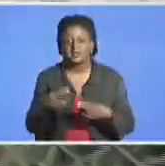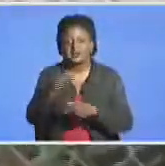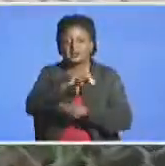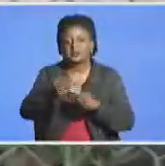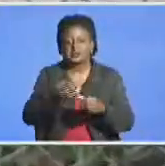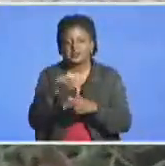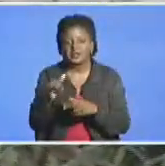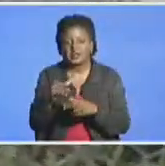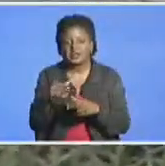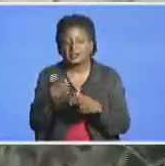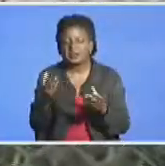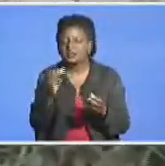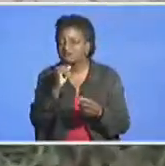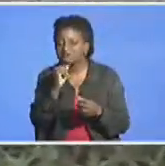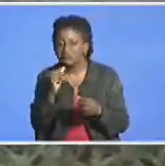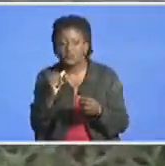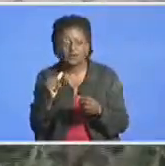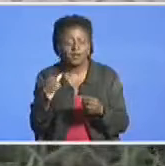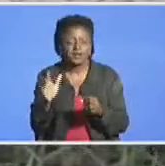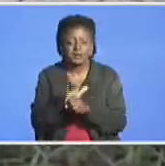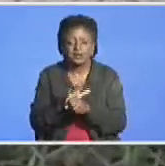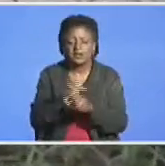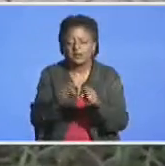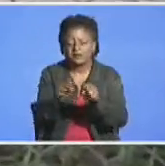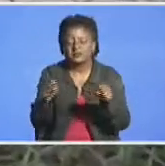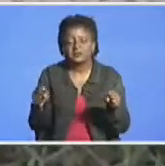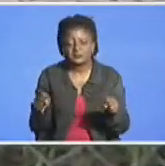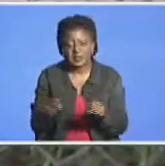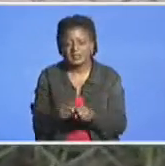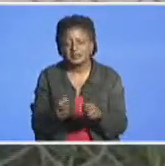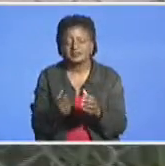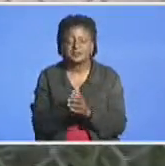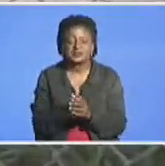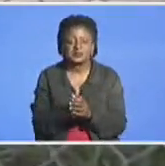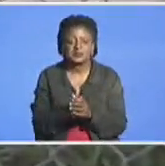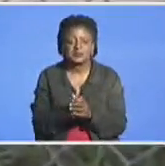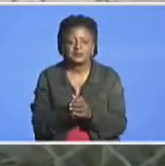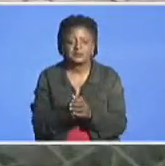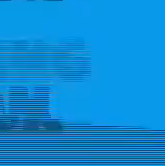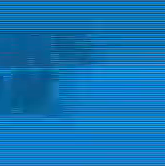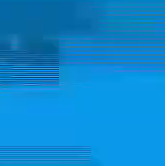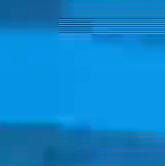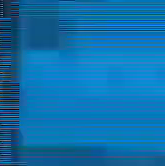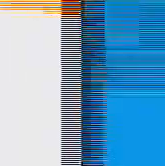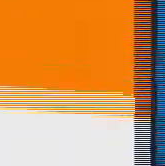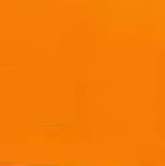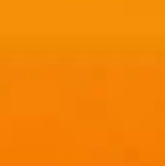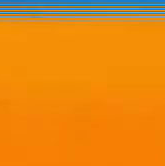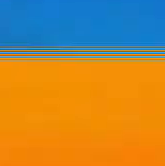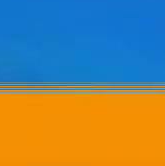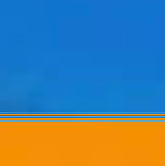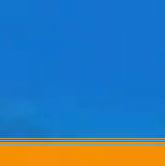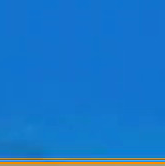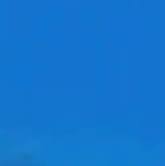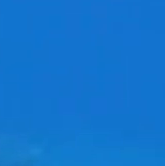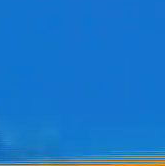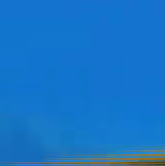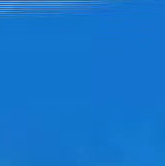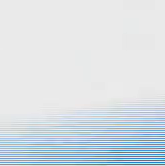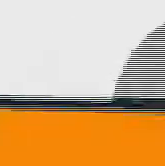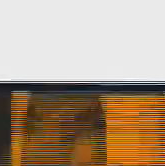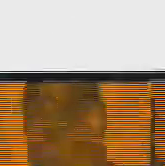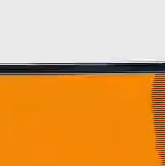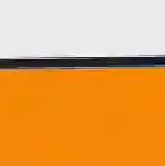space. Those stories and more when the National Report continues. And remember to tune in to the morning edition